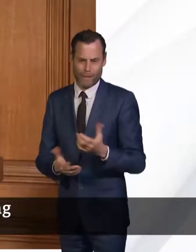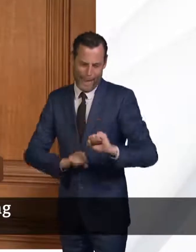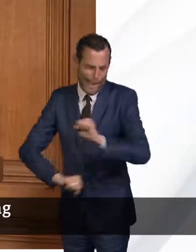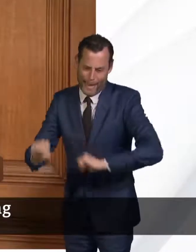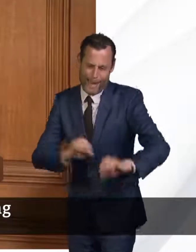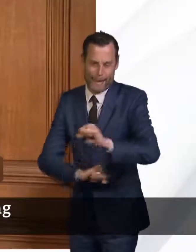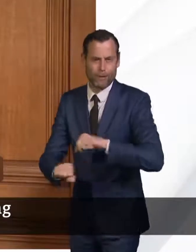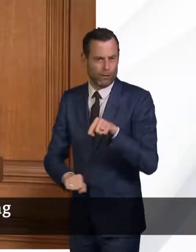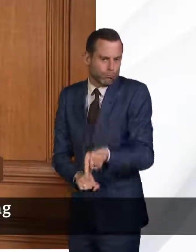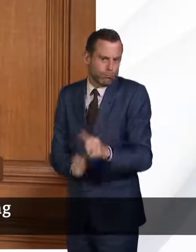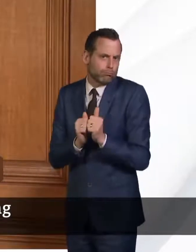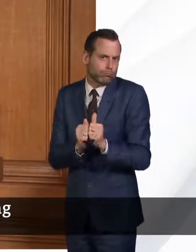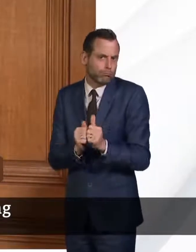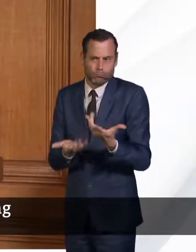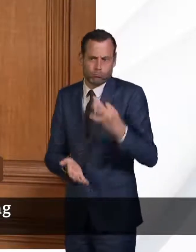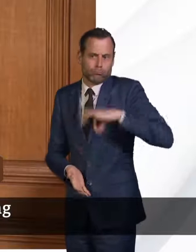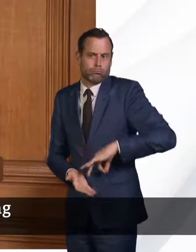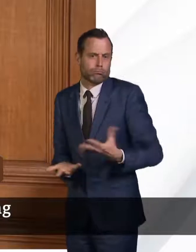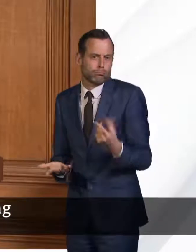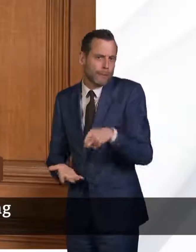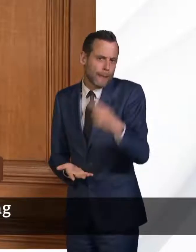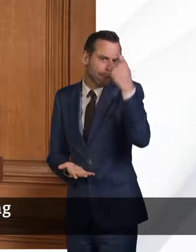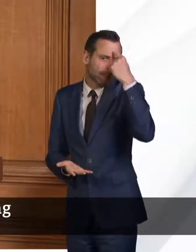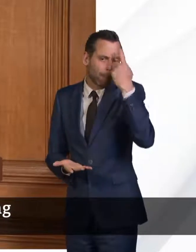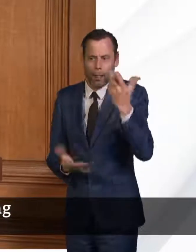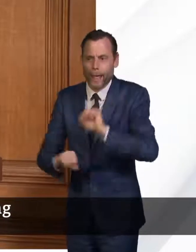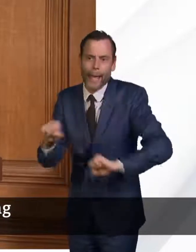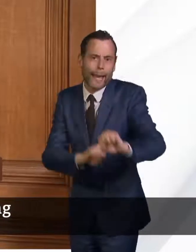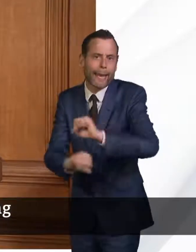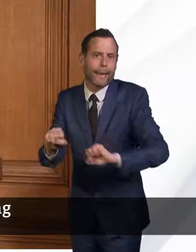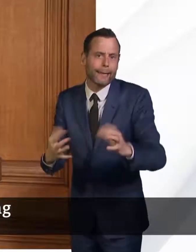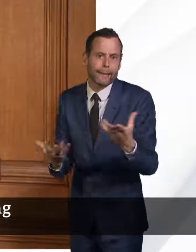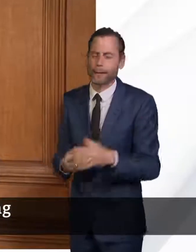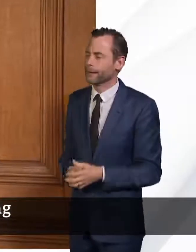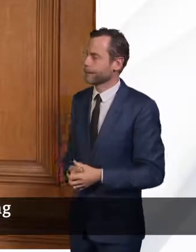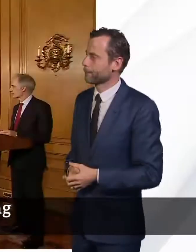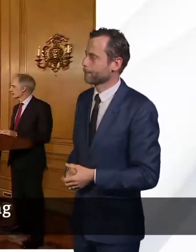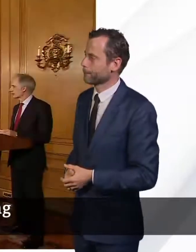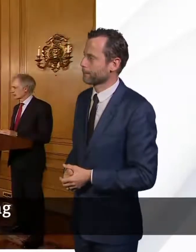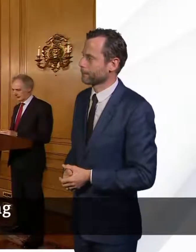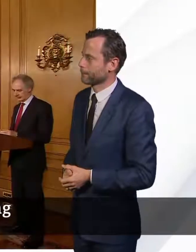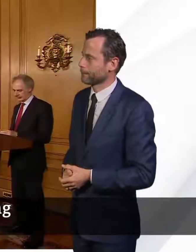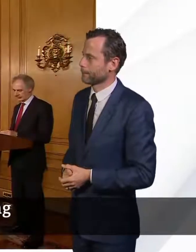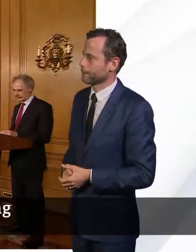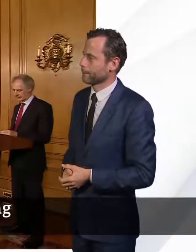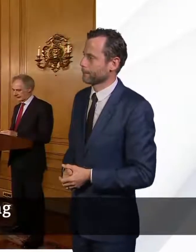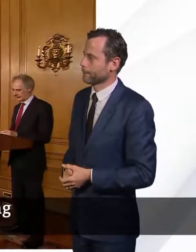clean. That would seem like common sense to me. Thanks very much. Thanks,